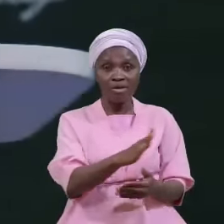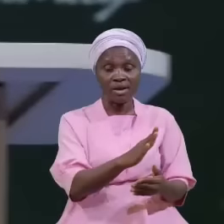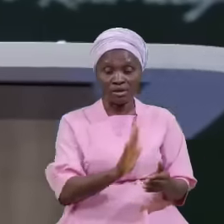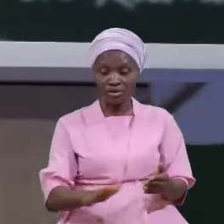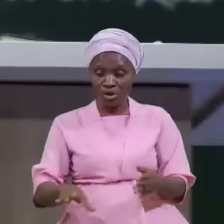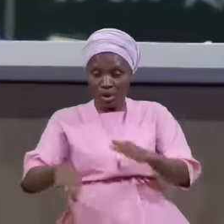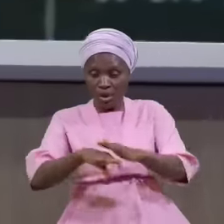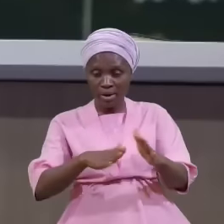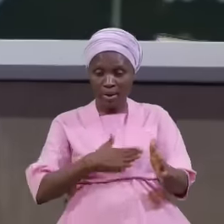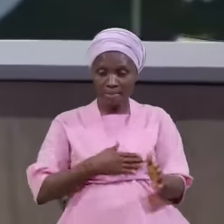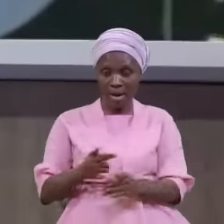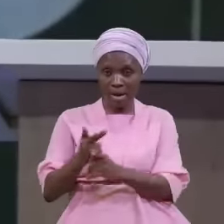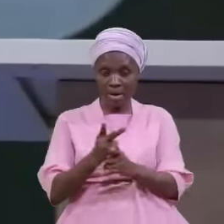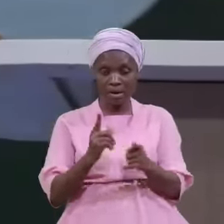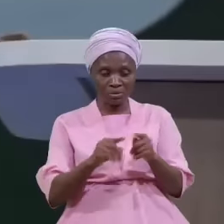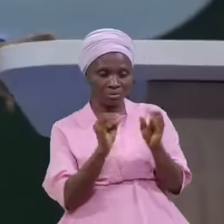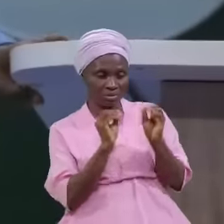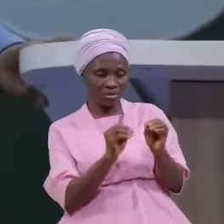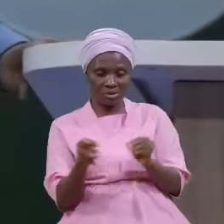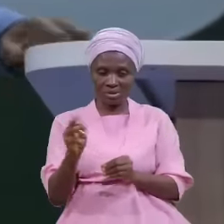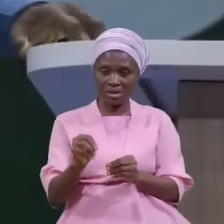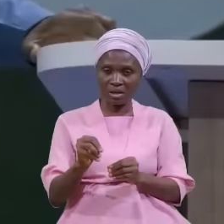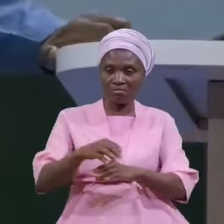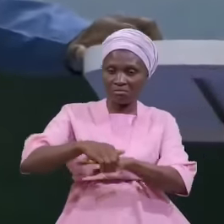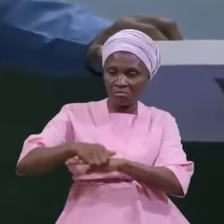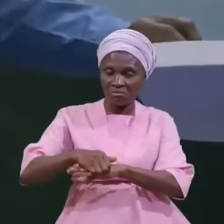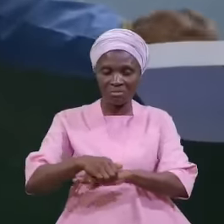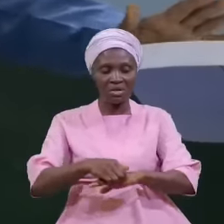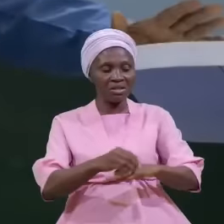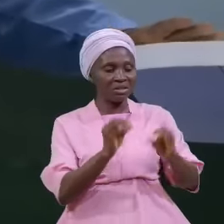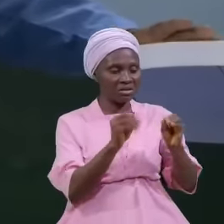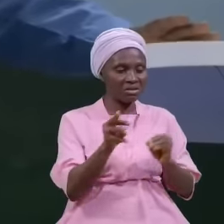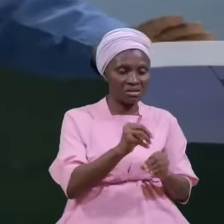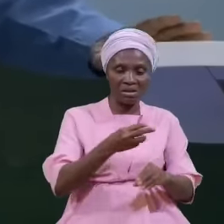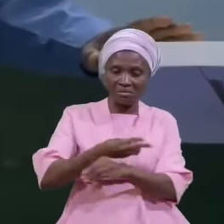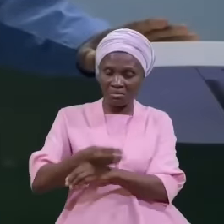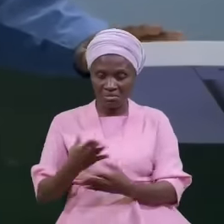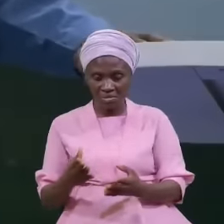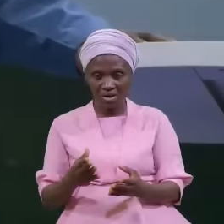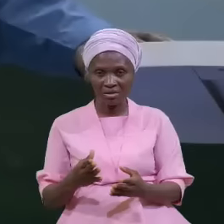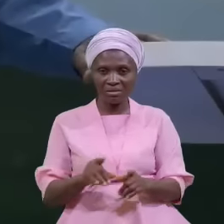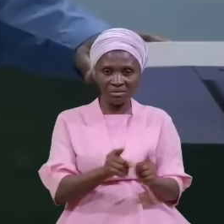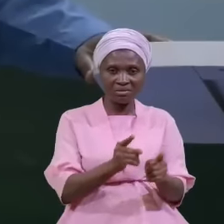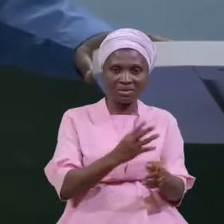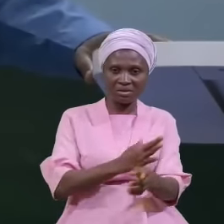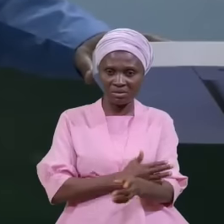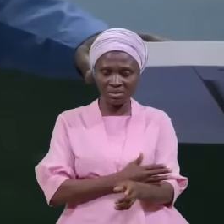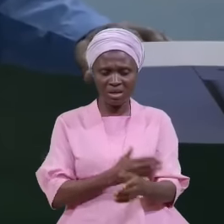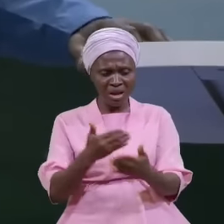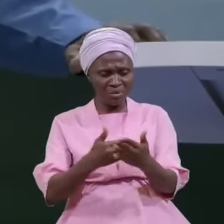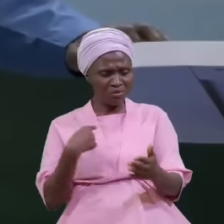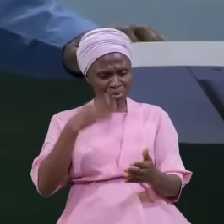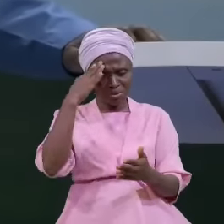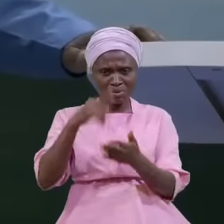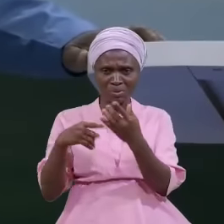teach them math, you teach them English, you teach them this, you teach them that. Before we know what's happening, the fellow is